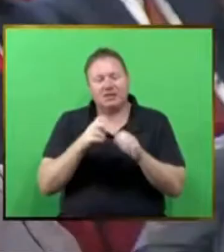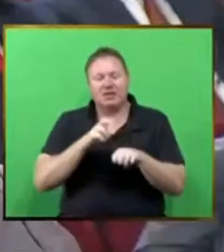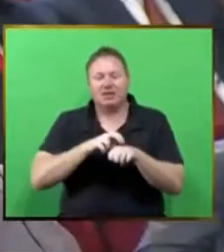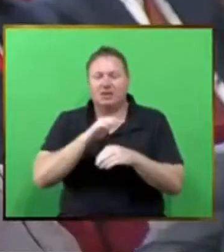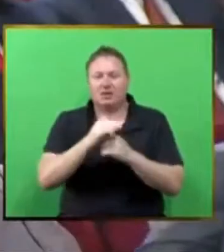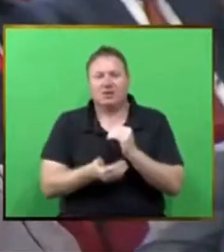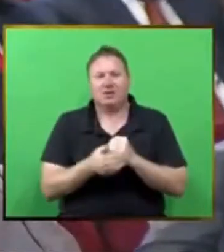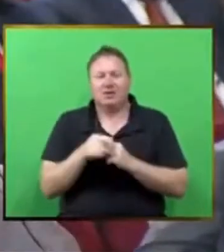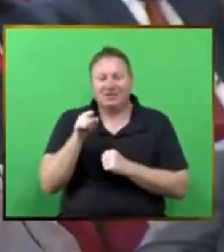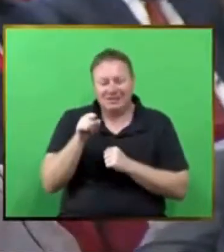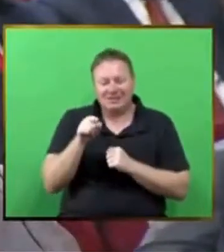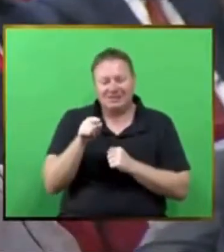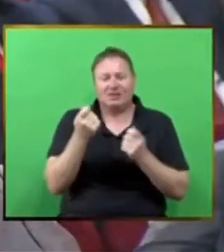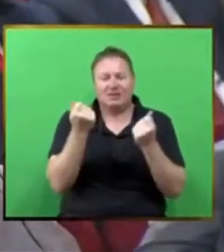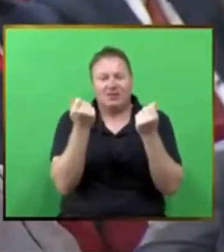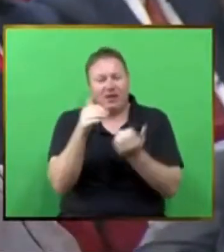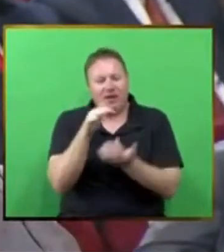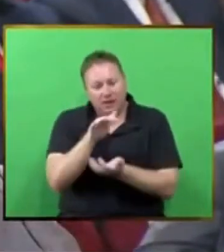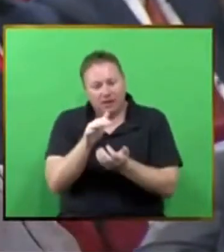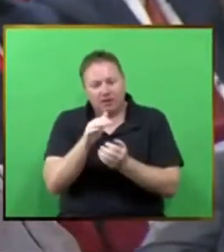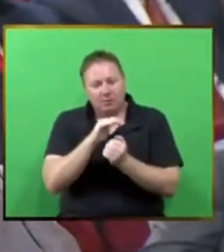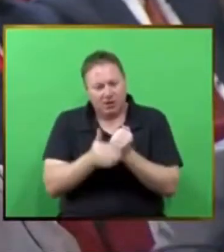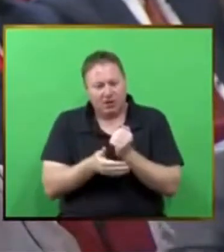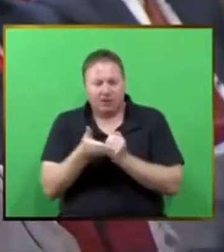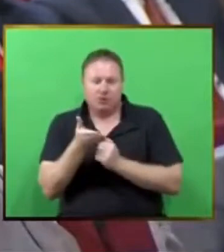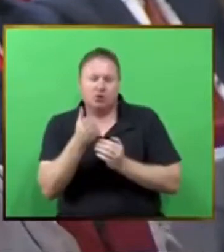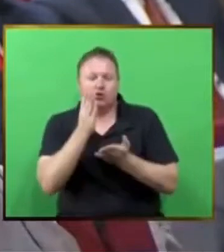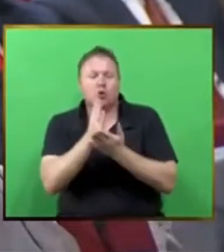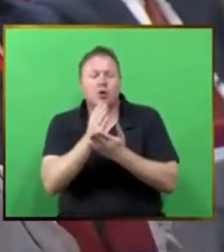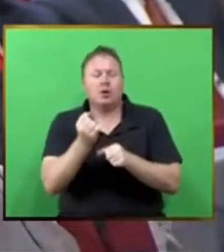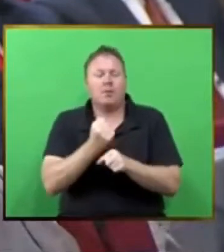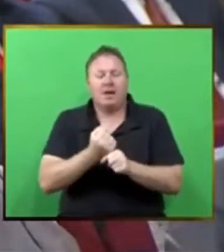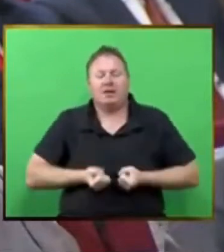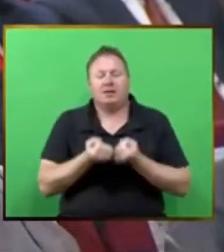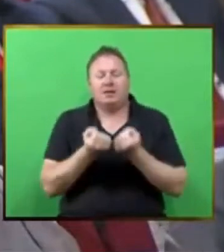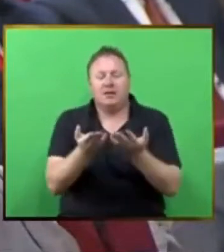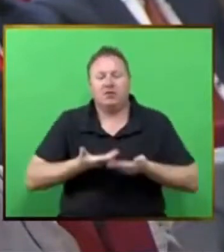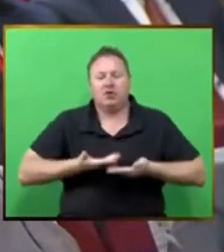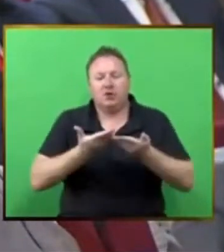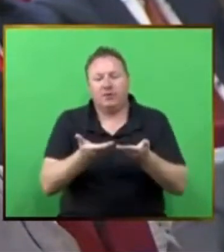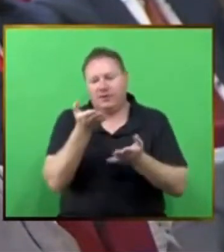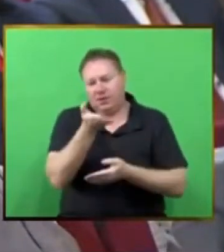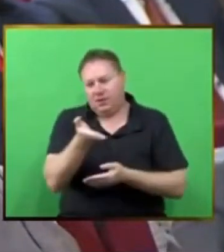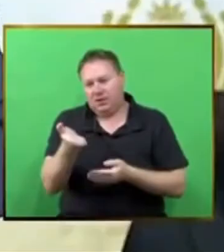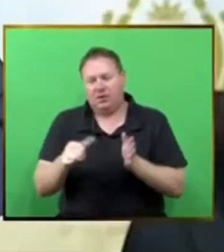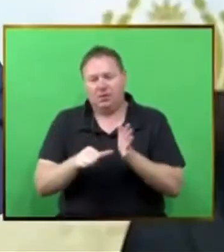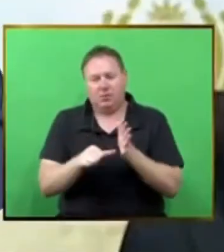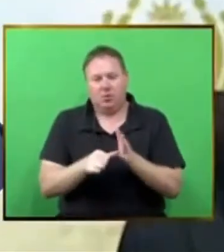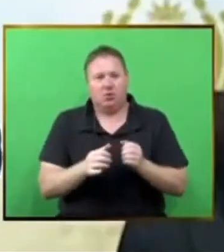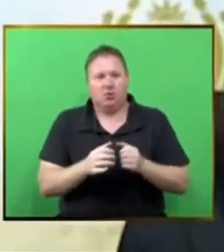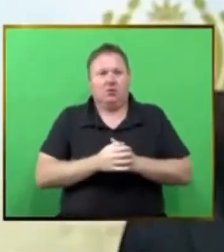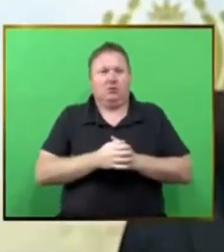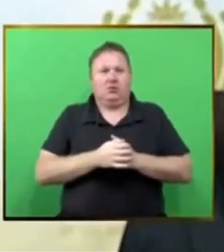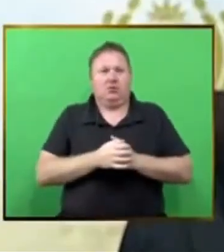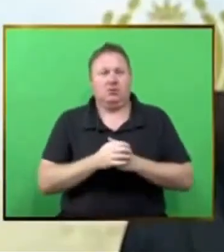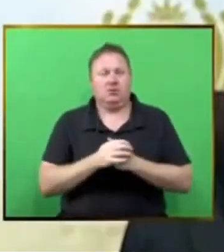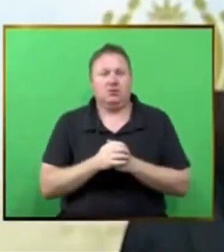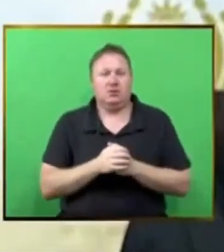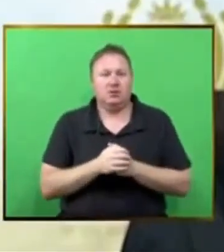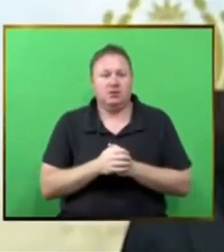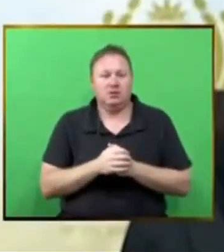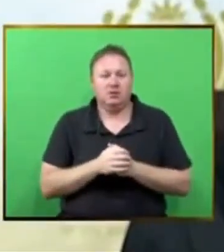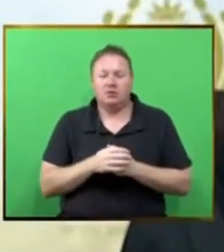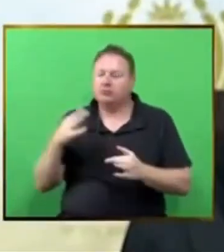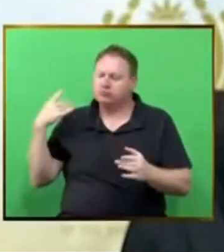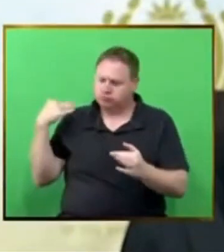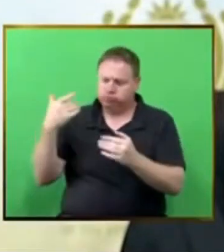fiscal consolidation that supports delivery of core services and the social wage. Since then, we have